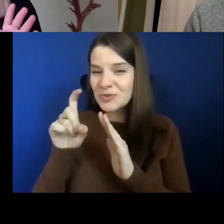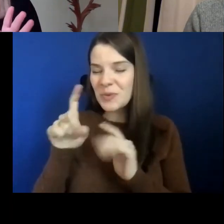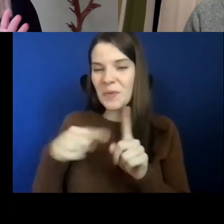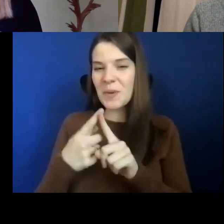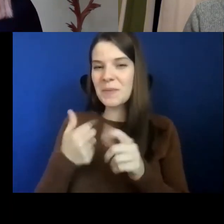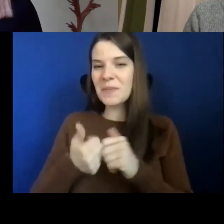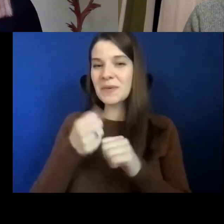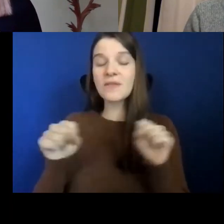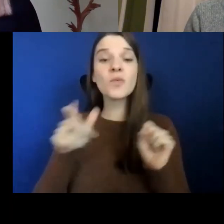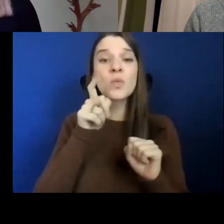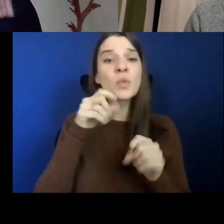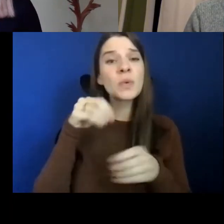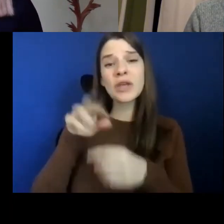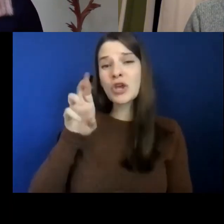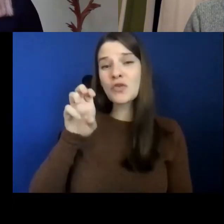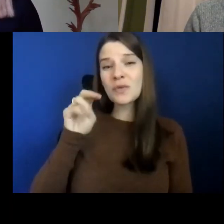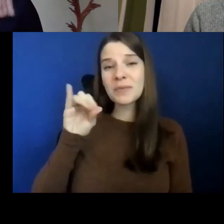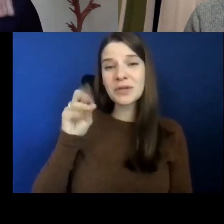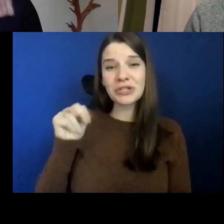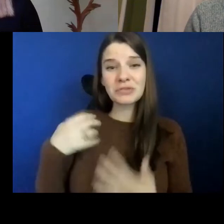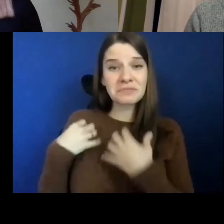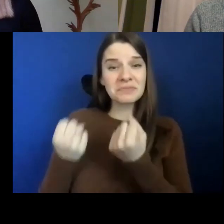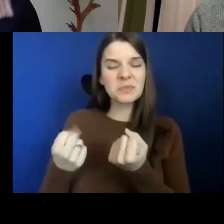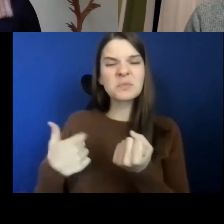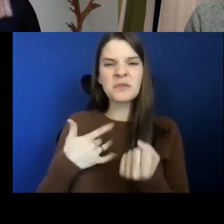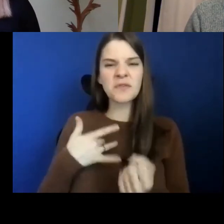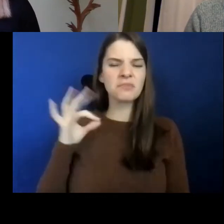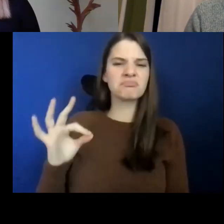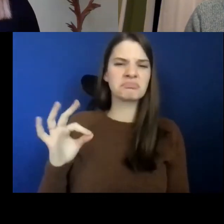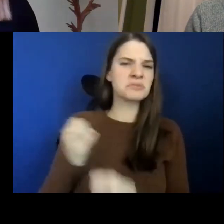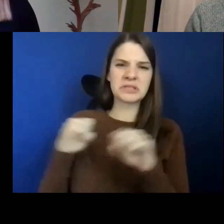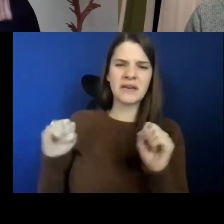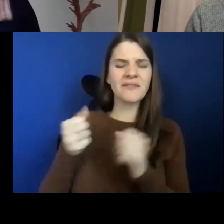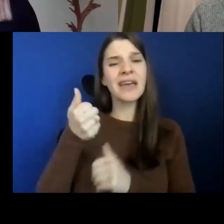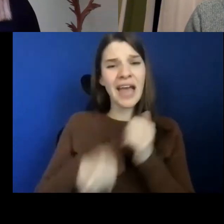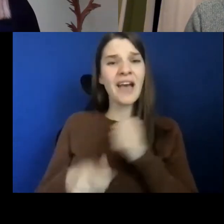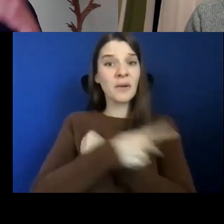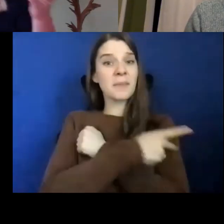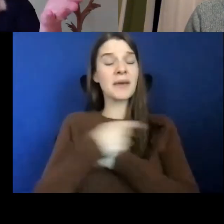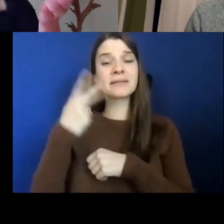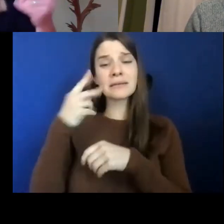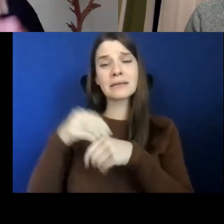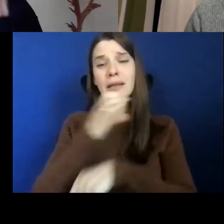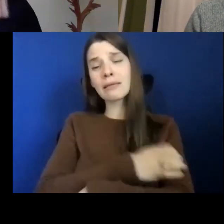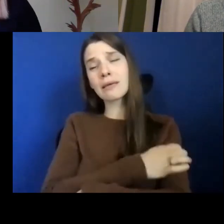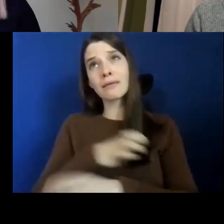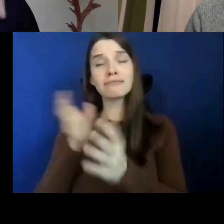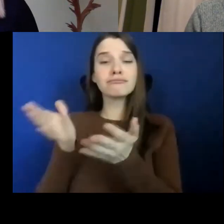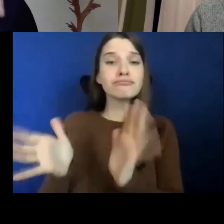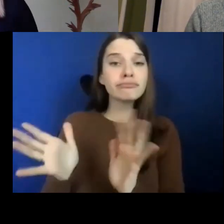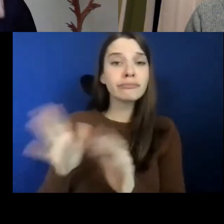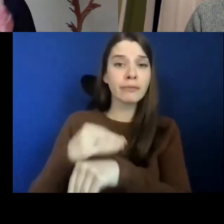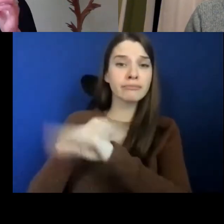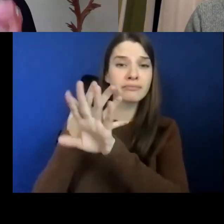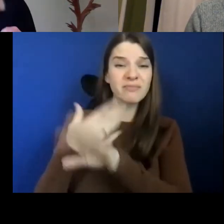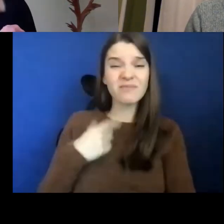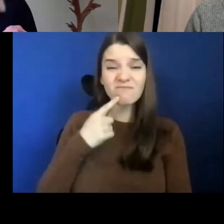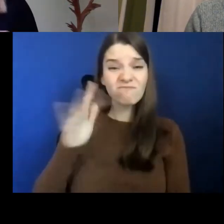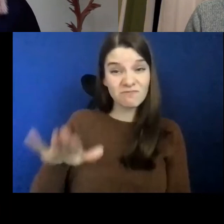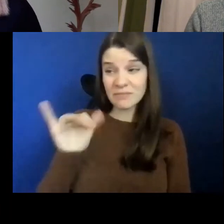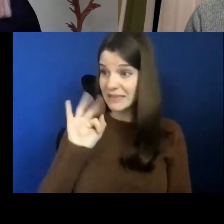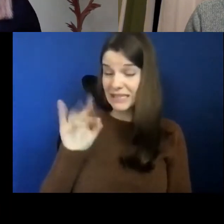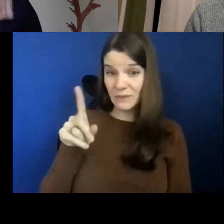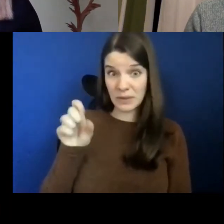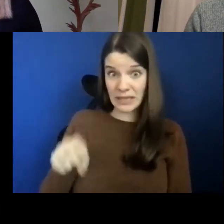in remission, we really feel like it's safe. Every patient I see in clinic or talk to via telehealth, I say, if you get